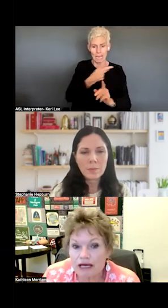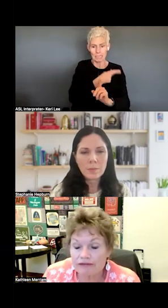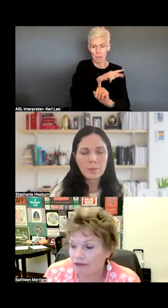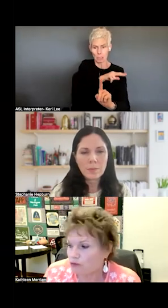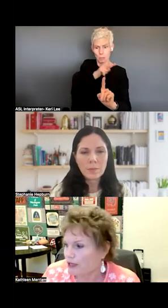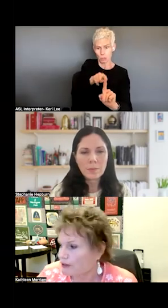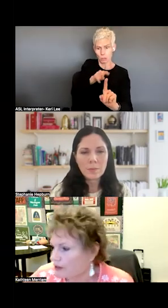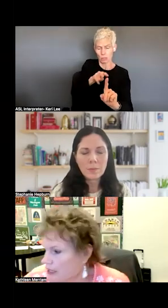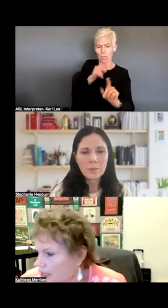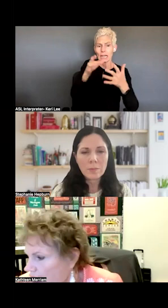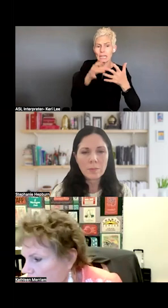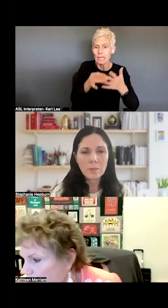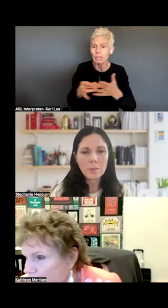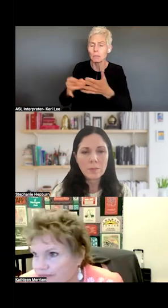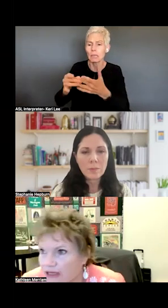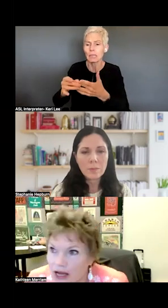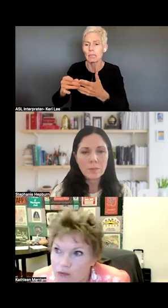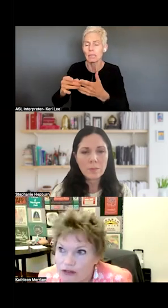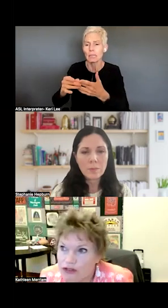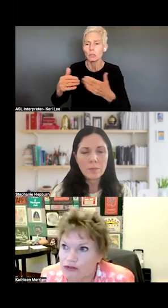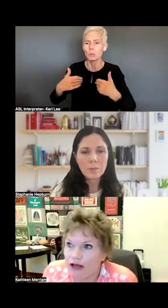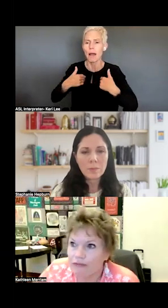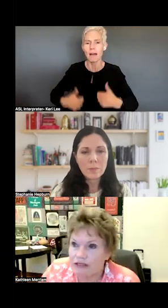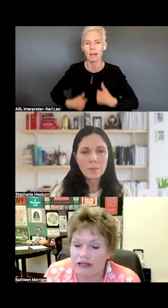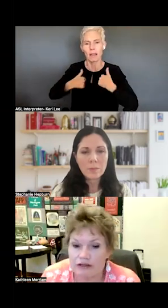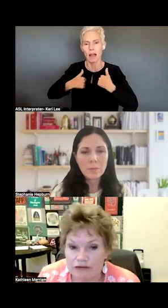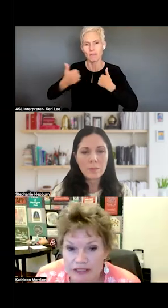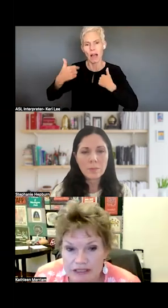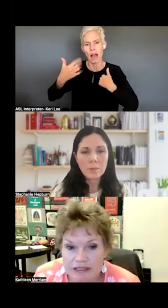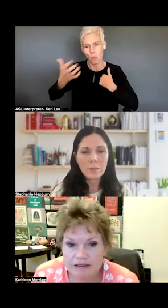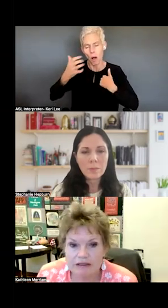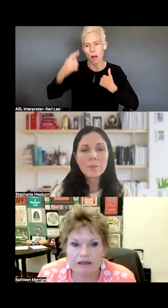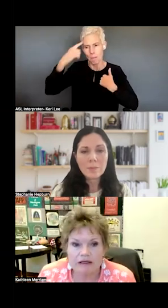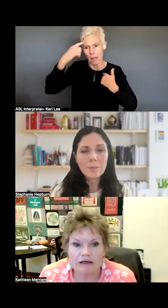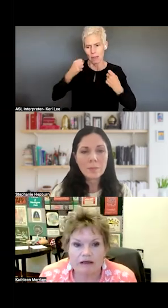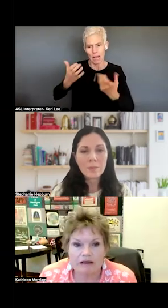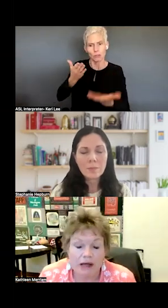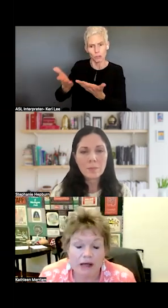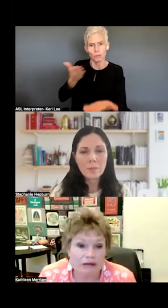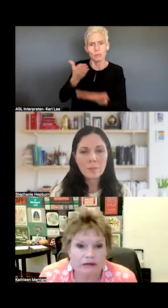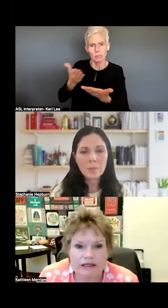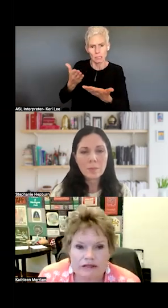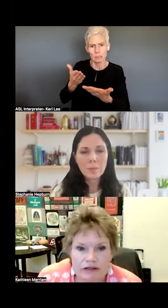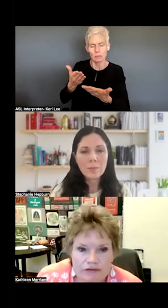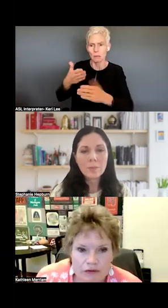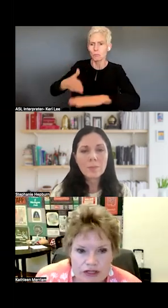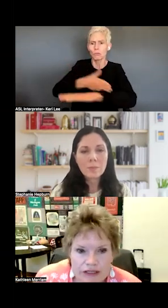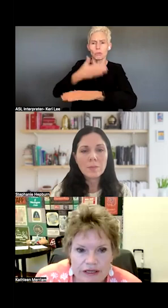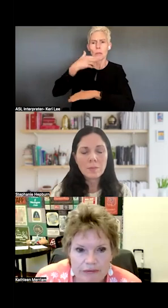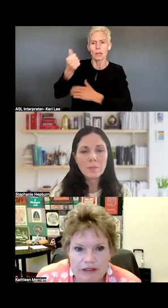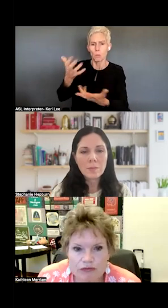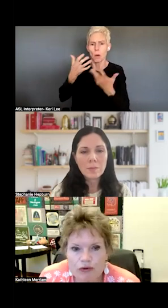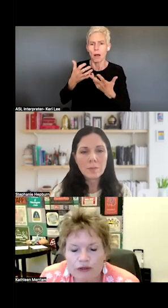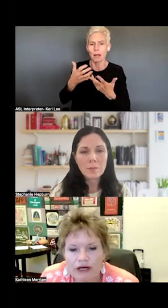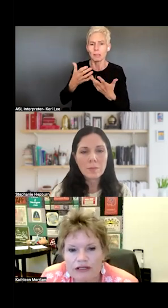a life where I want to have mental health services better. And so fortunately,